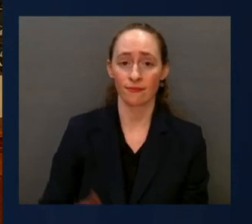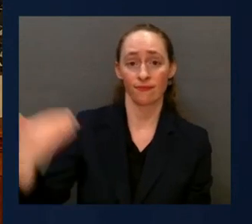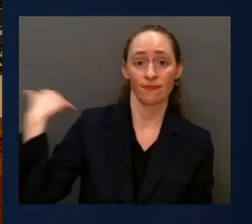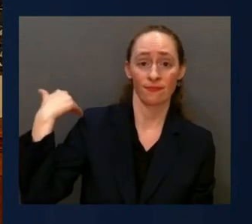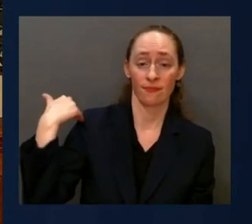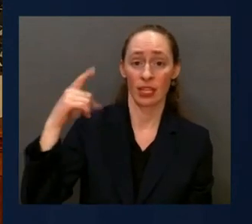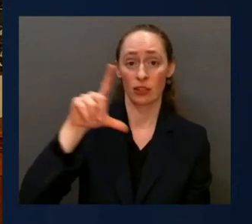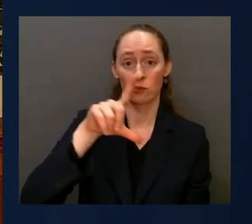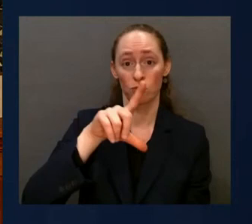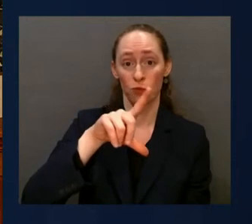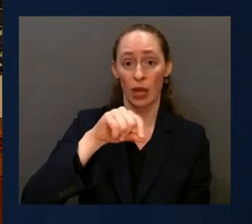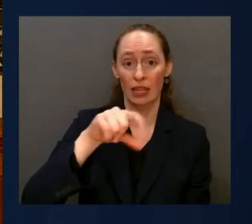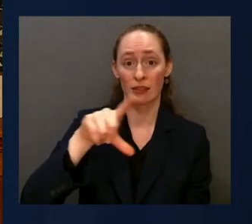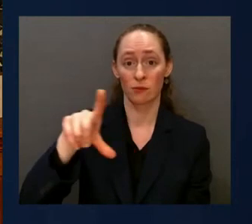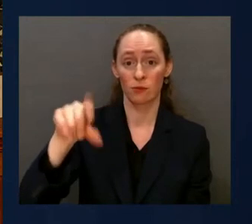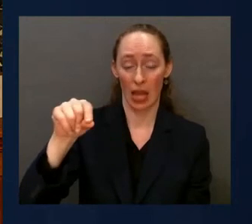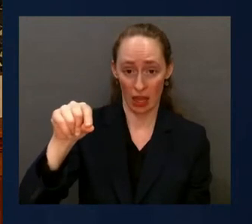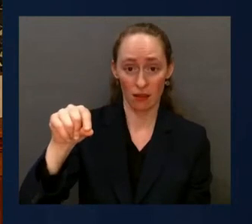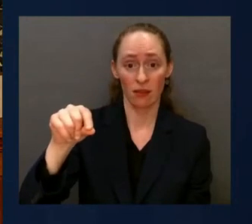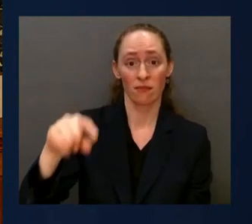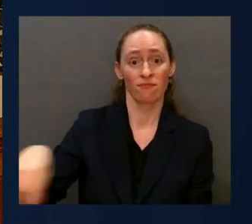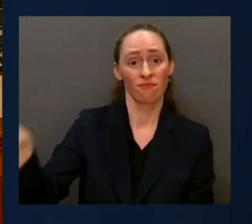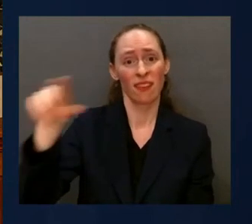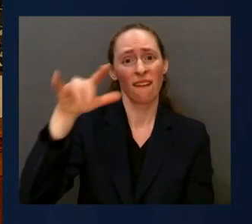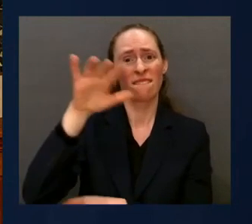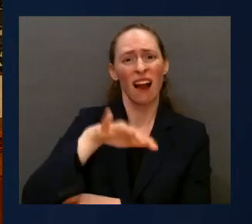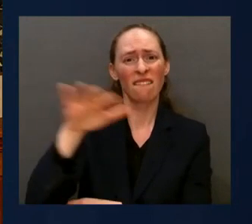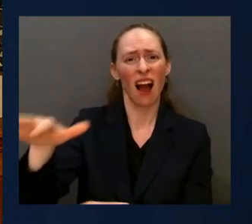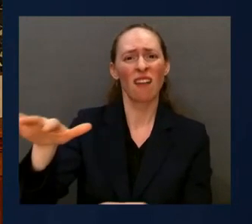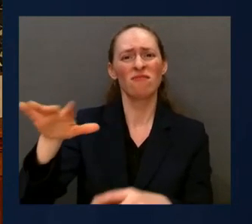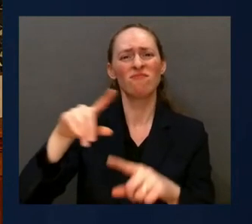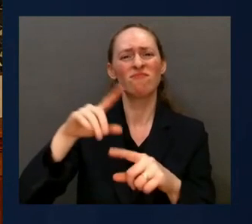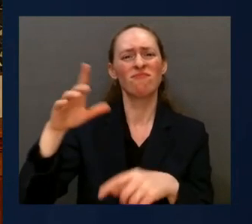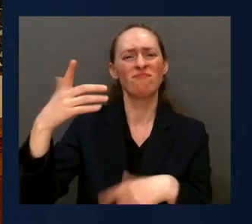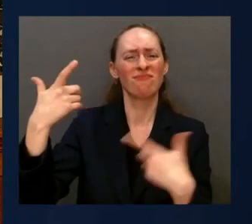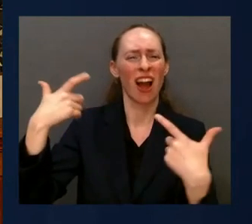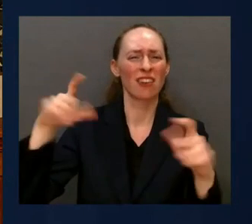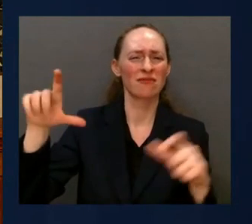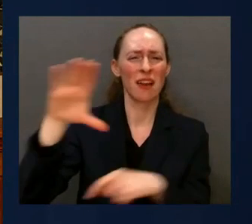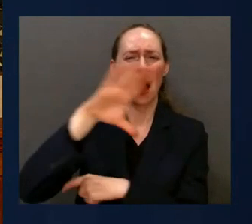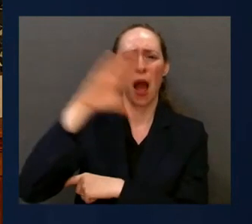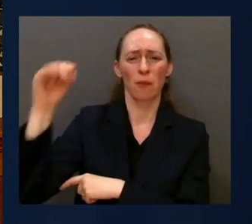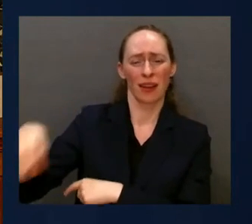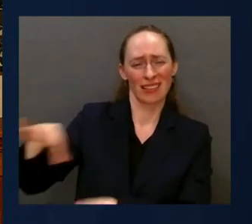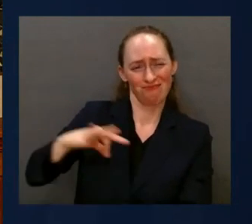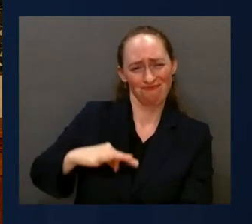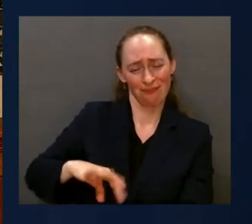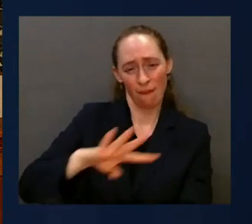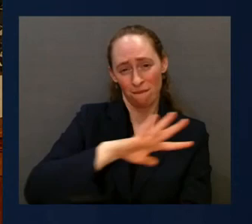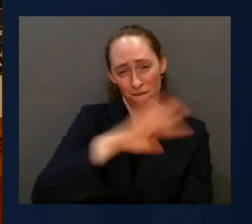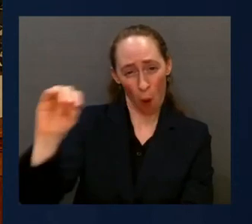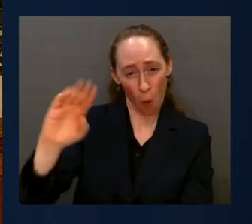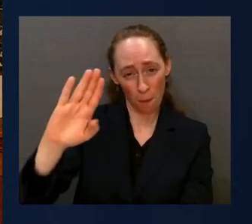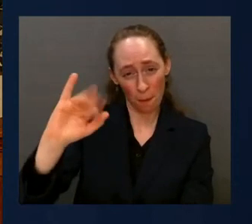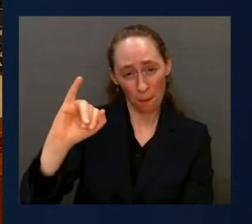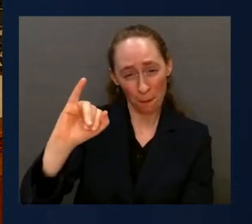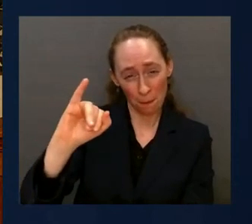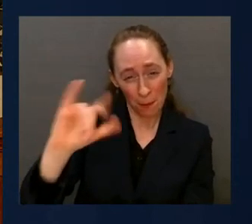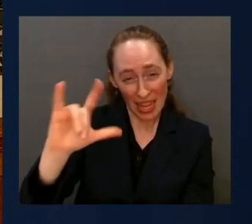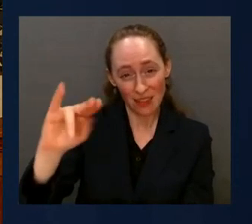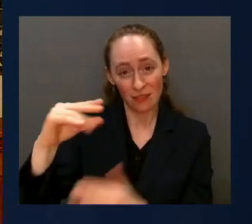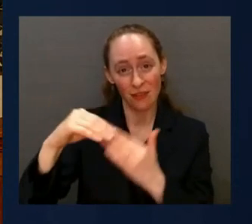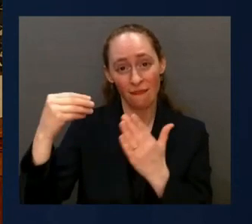Fortune 500, made $40 billion in profits and paid zero in federal taxes?